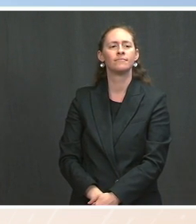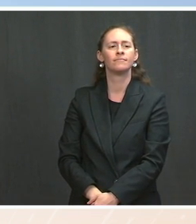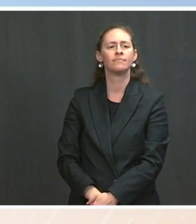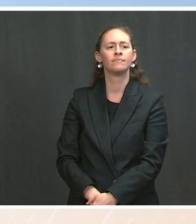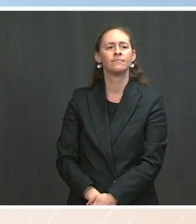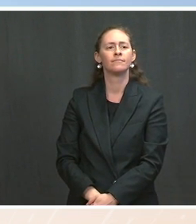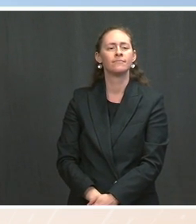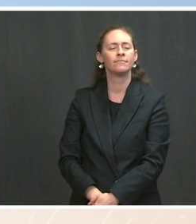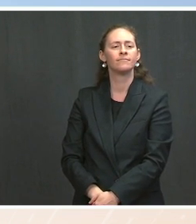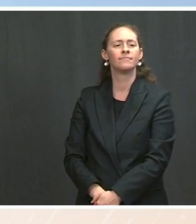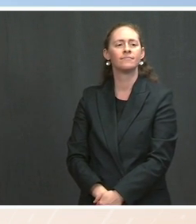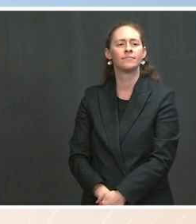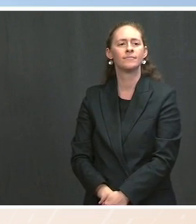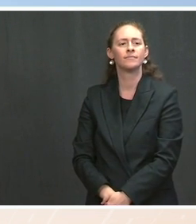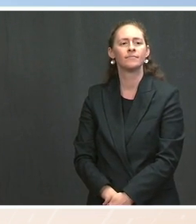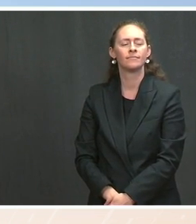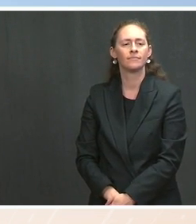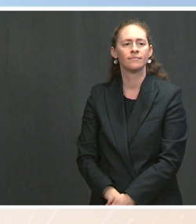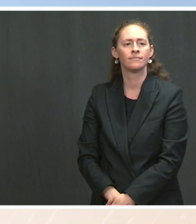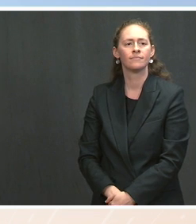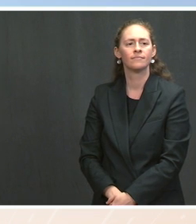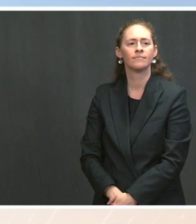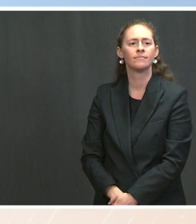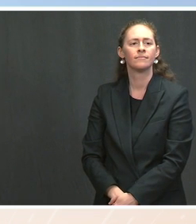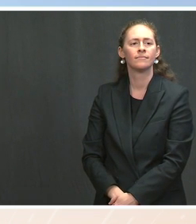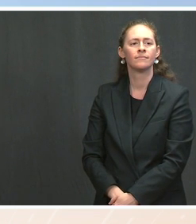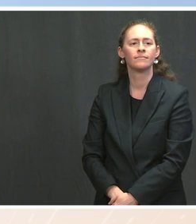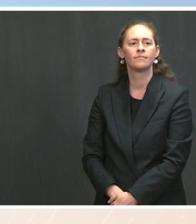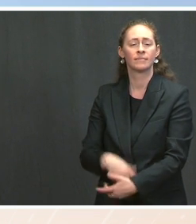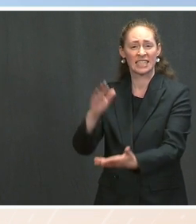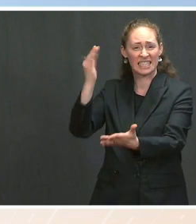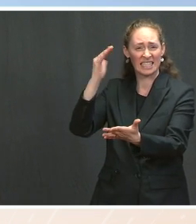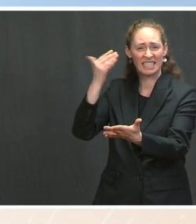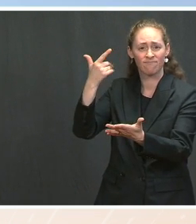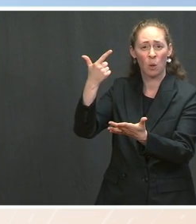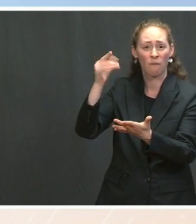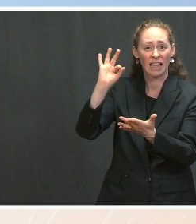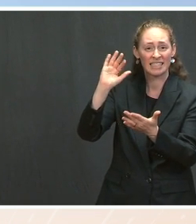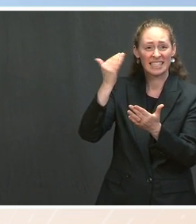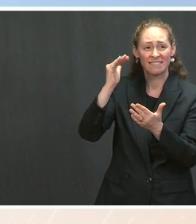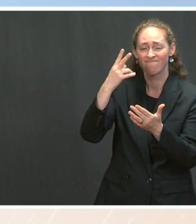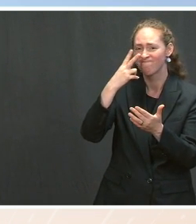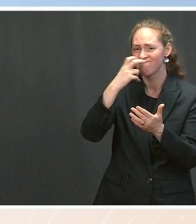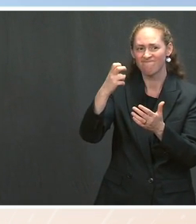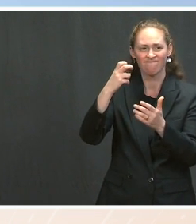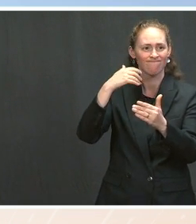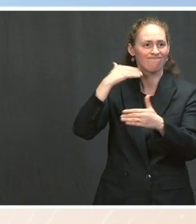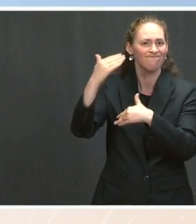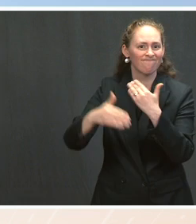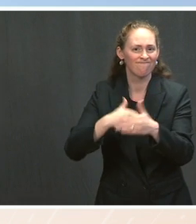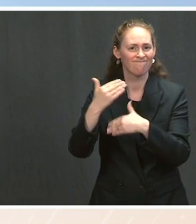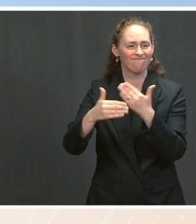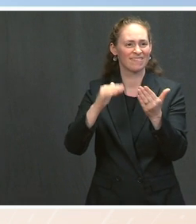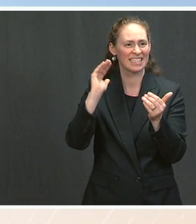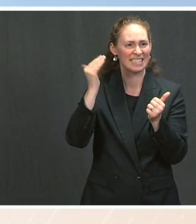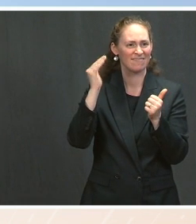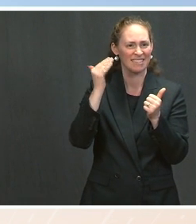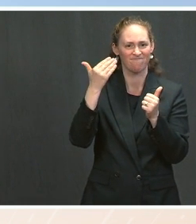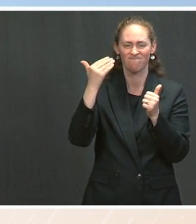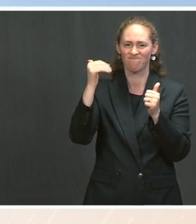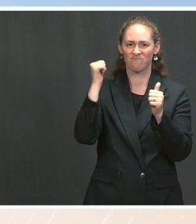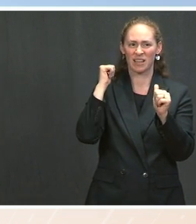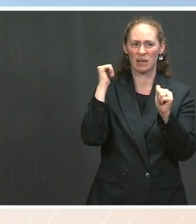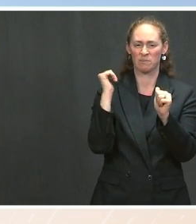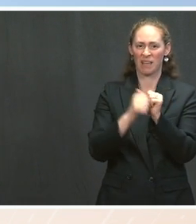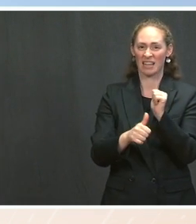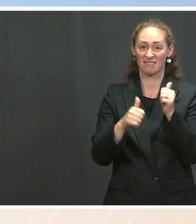Floyd Policing Act by next Tuesday. Well, the negotiators have conveyed that. Correct. Yes, they have conveyed that. What will the pressure point be if not